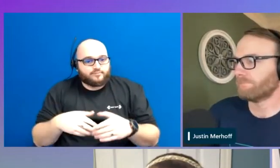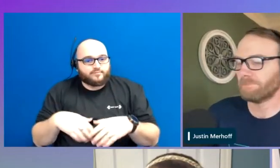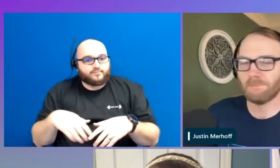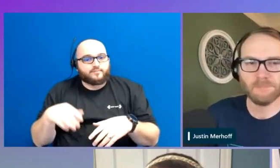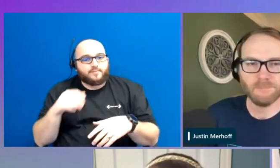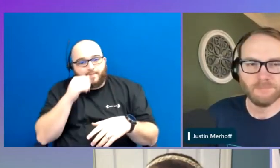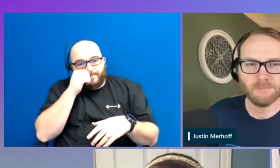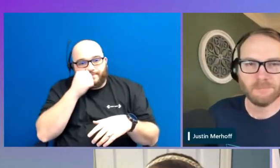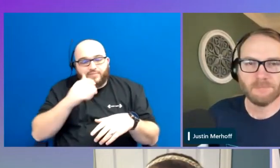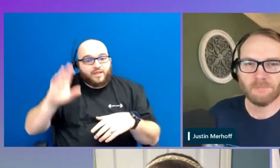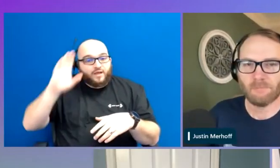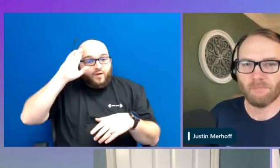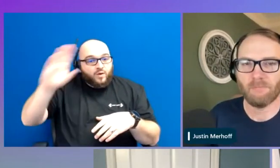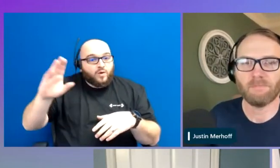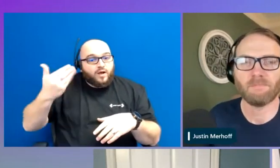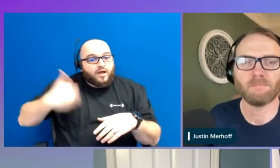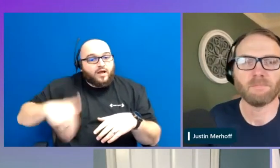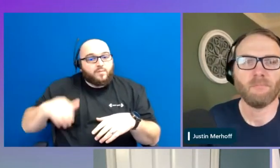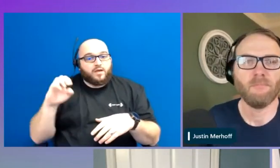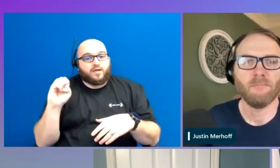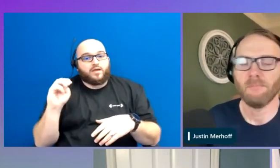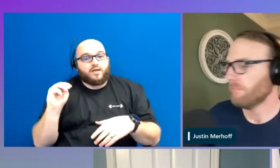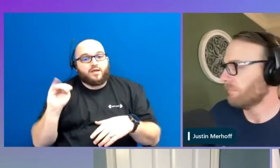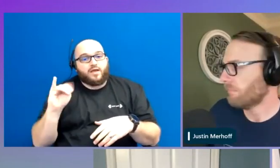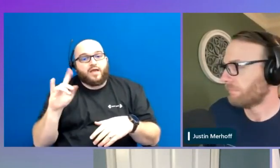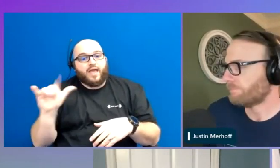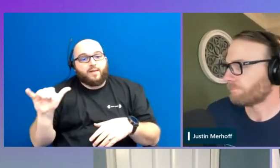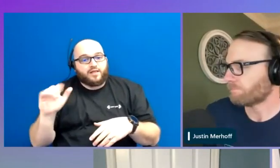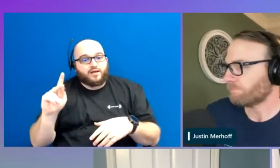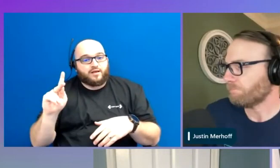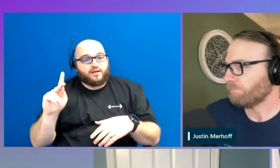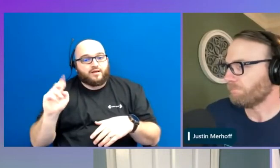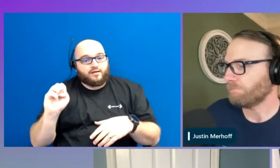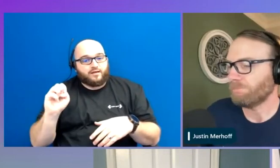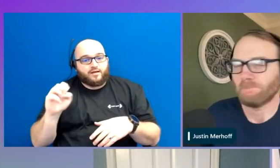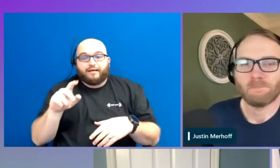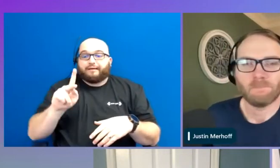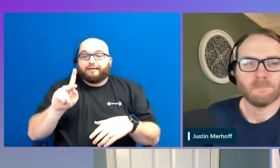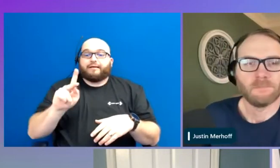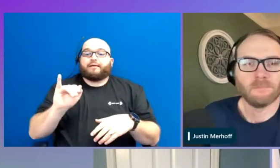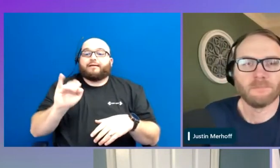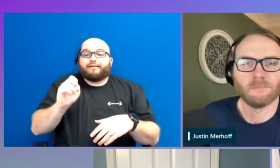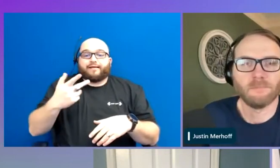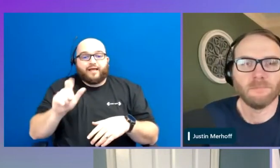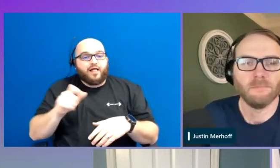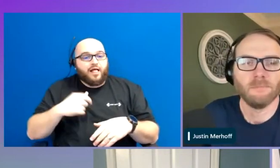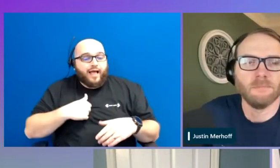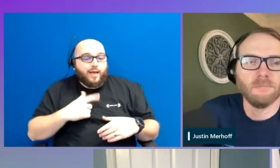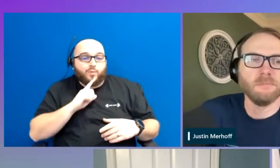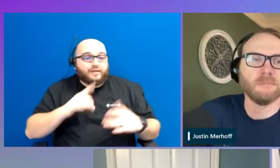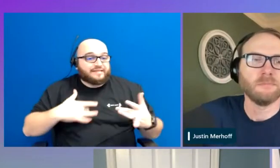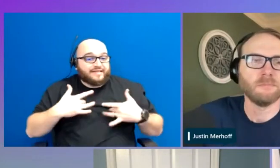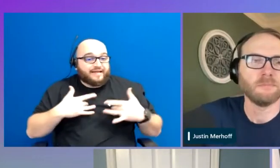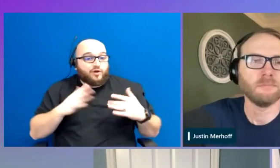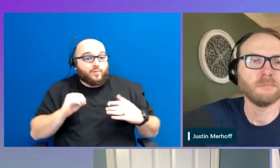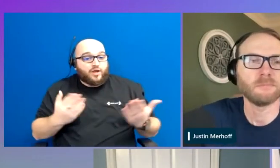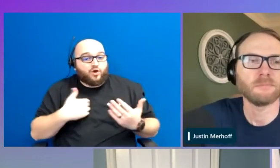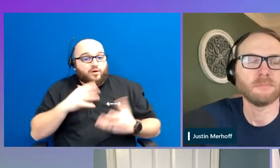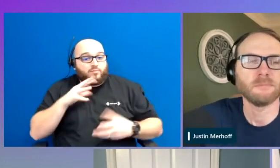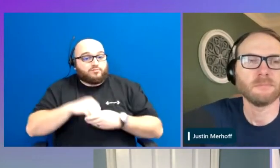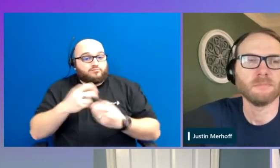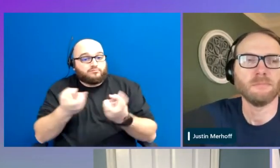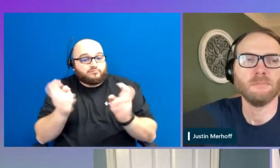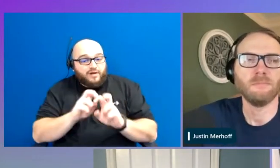Buddy, my name is Emily Keel, and I'm really excited to be here. So thank you so much for including me on this panel. I'm a